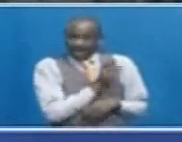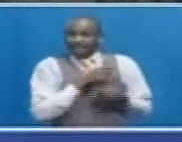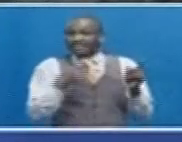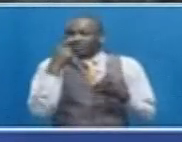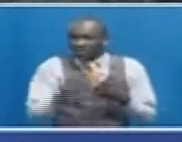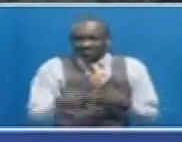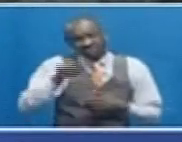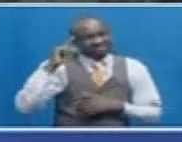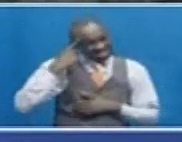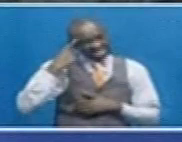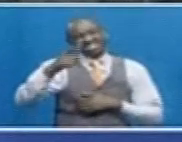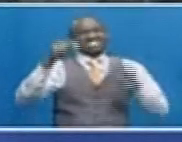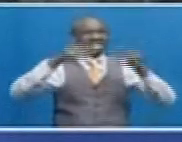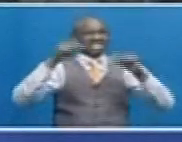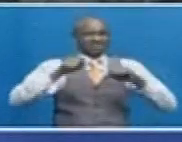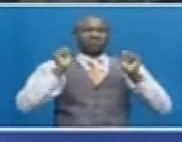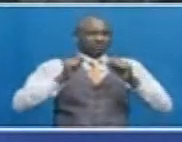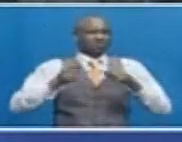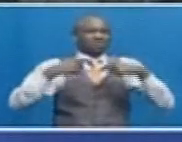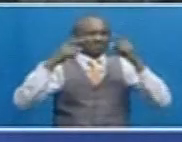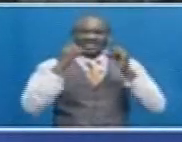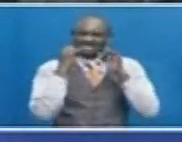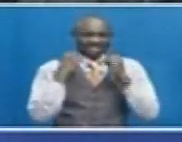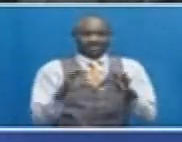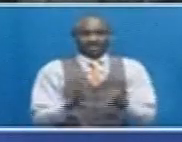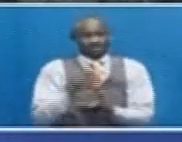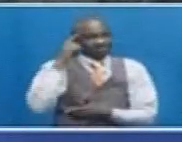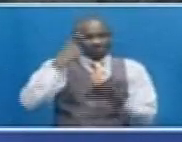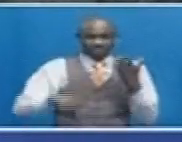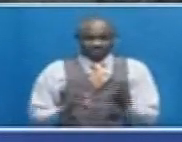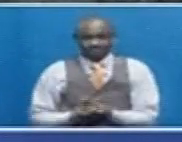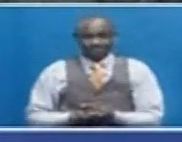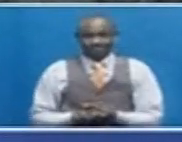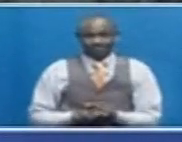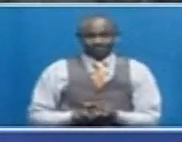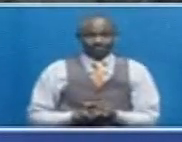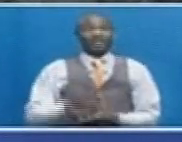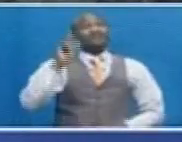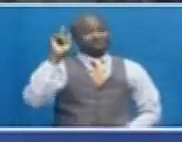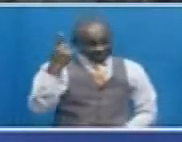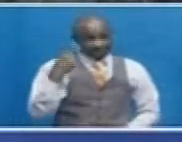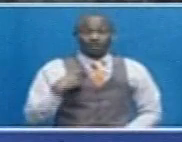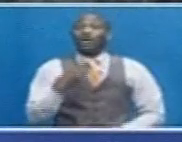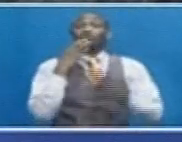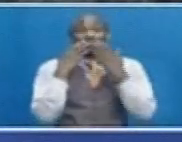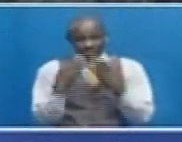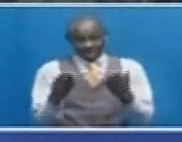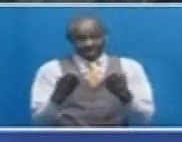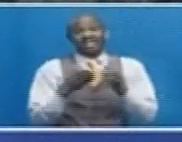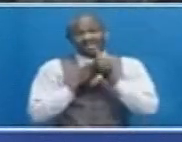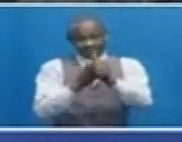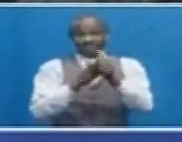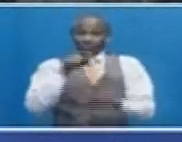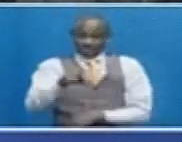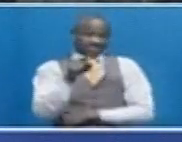that he does not think the deal would last. What is your reaction to that tonight? Well, first of all, let me thank the leadership of